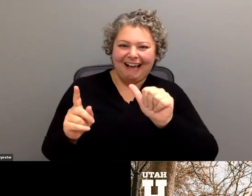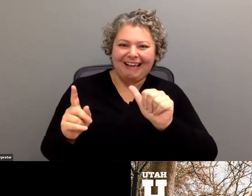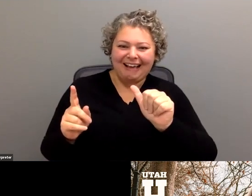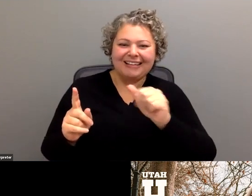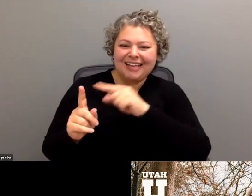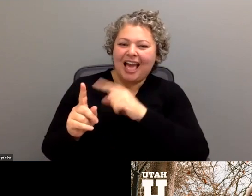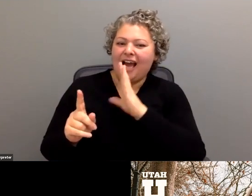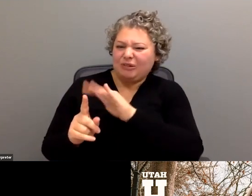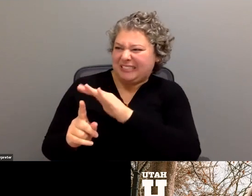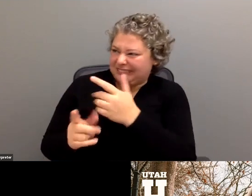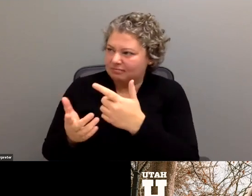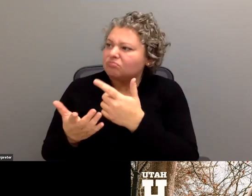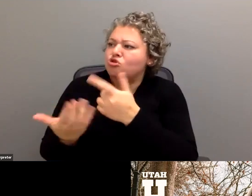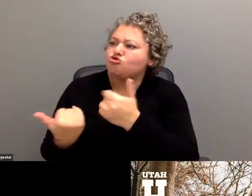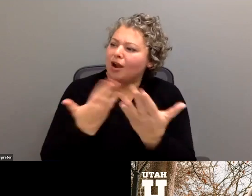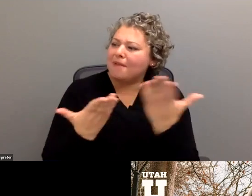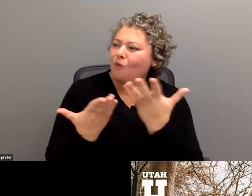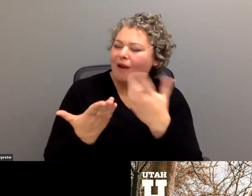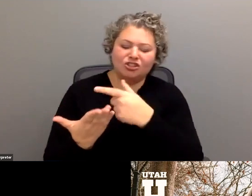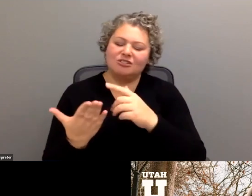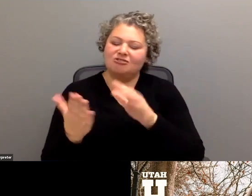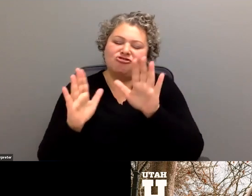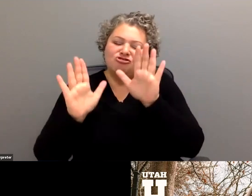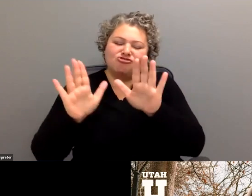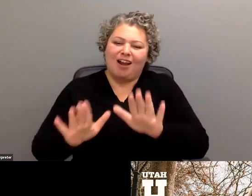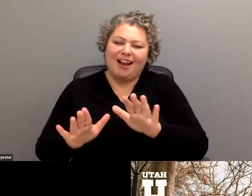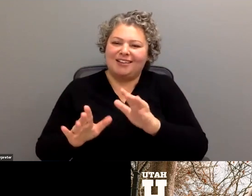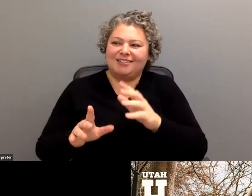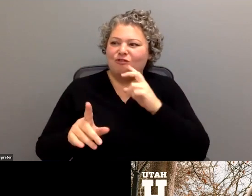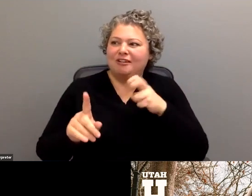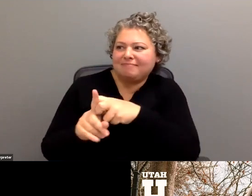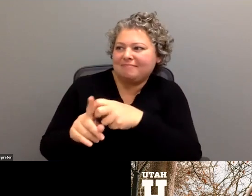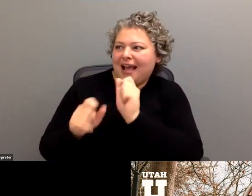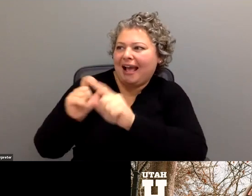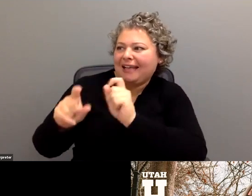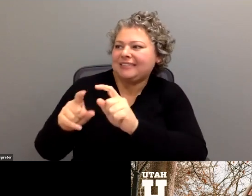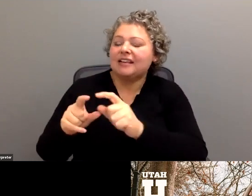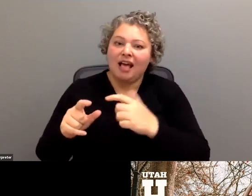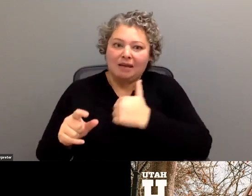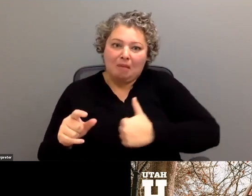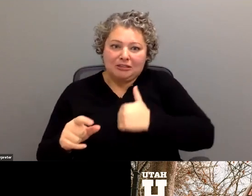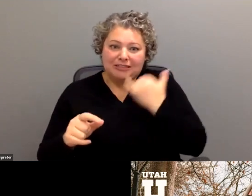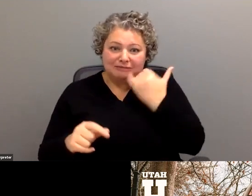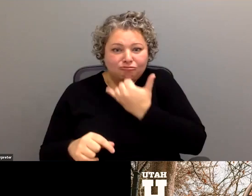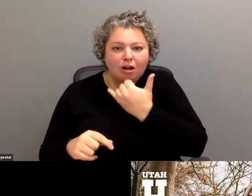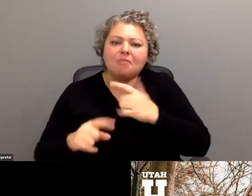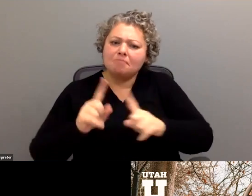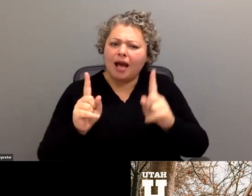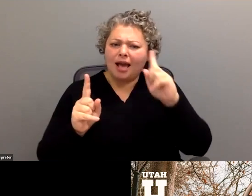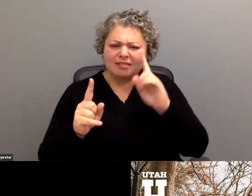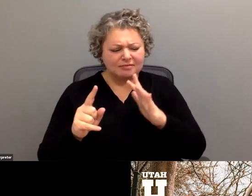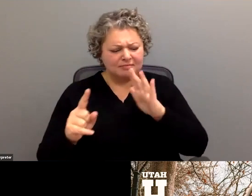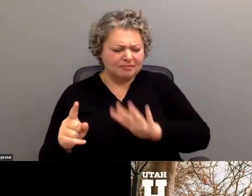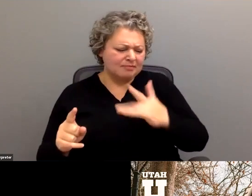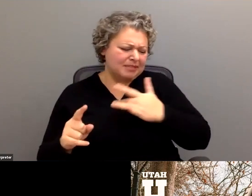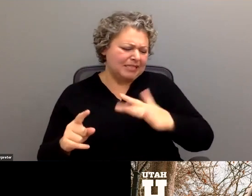resources for accessibility and checking on things on that. So I apologize if this is not the correct answer, but I believe it'd be about